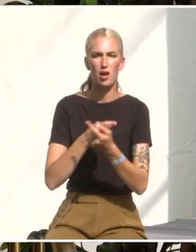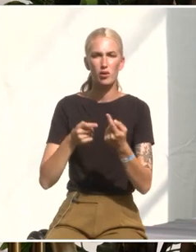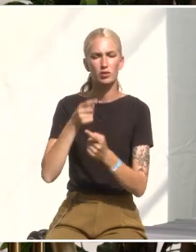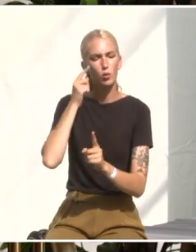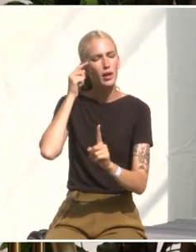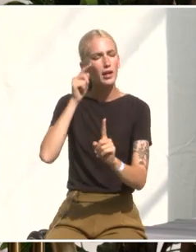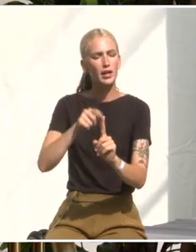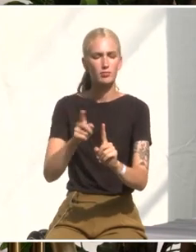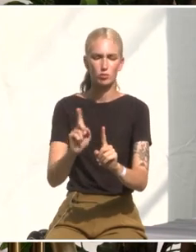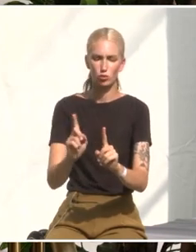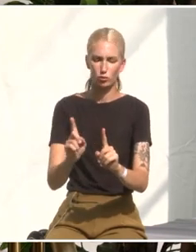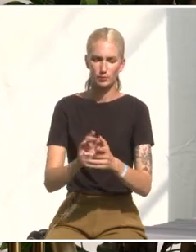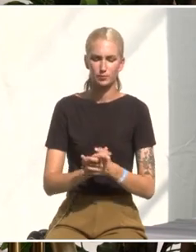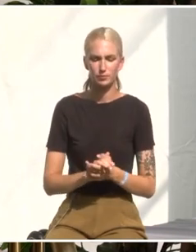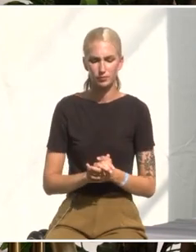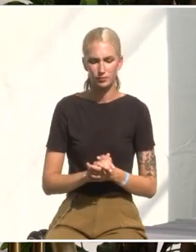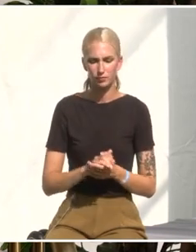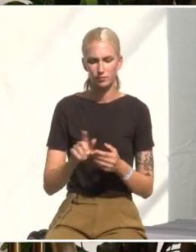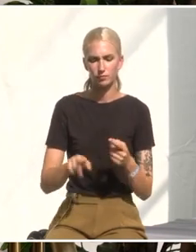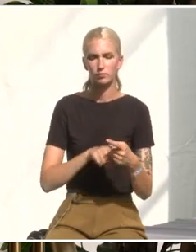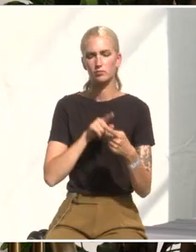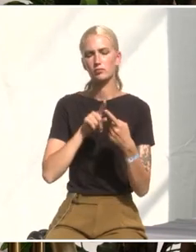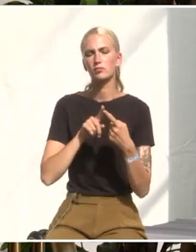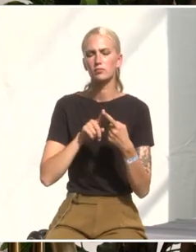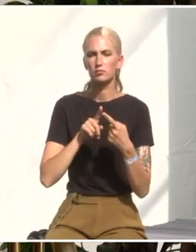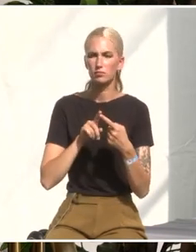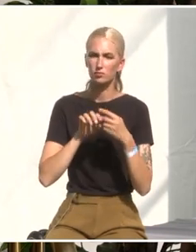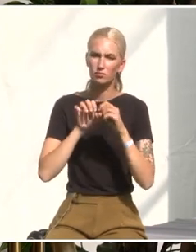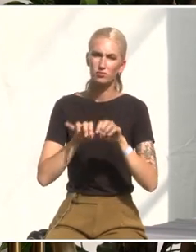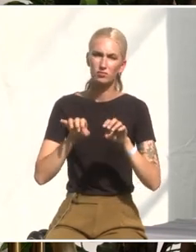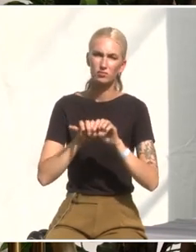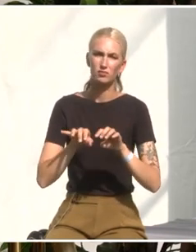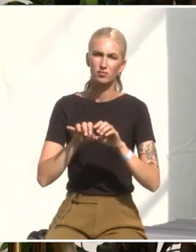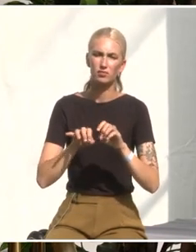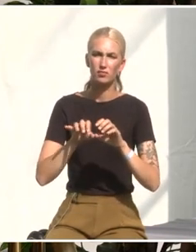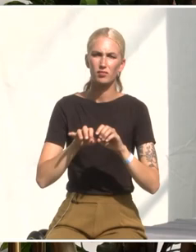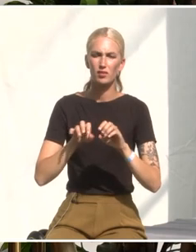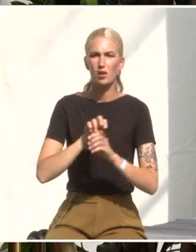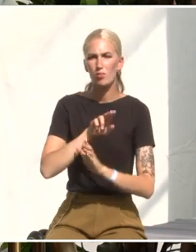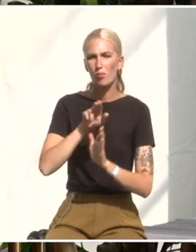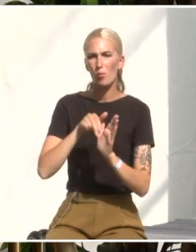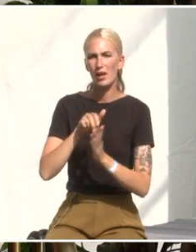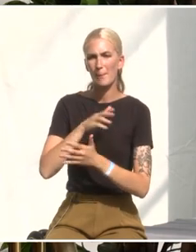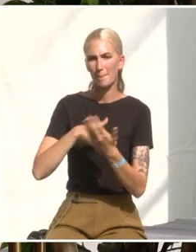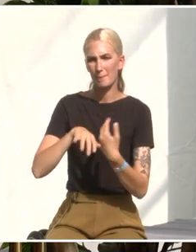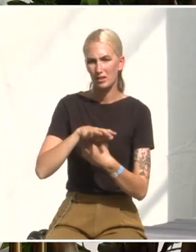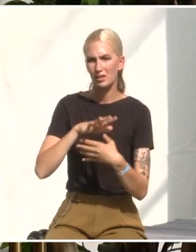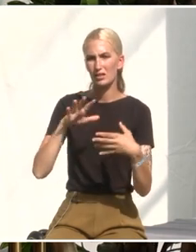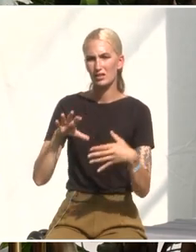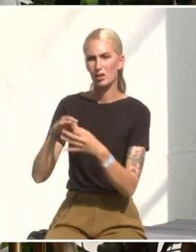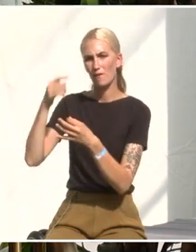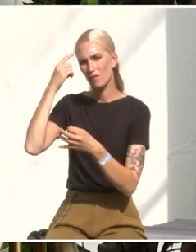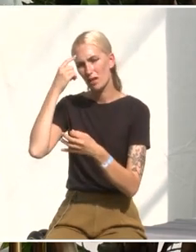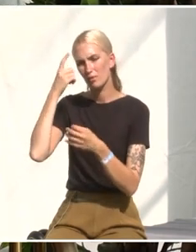start. So first of all, we'd like to start and highlight the complex issues which are related mostly to mental,